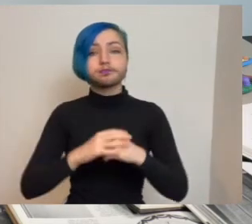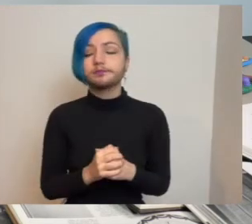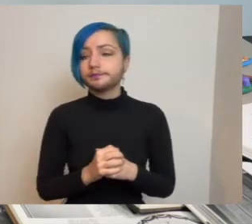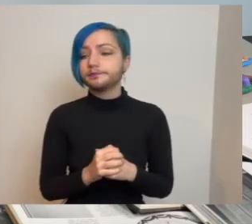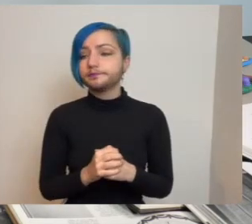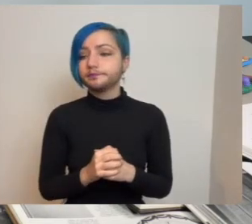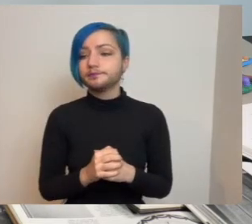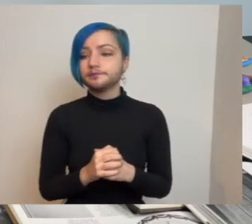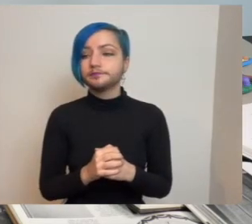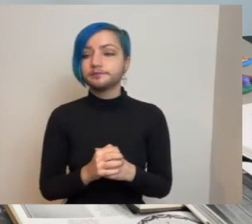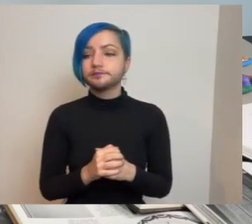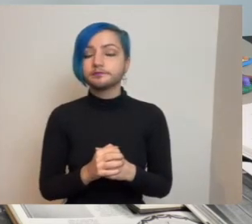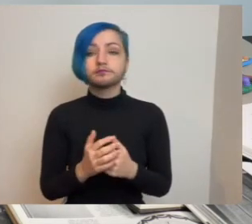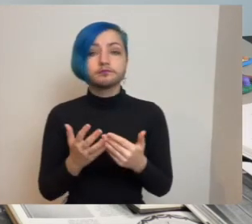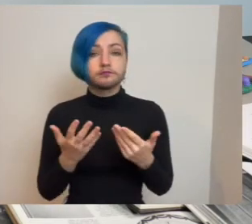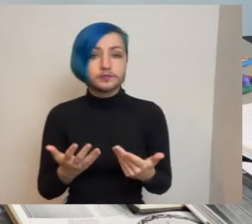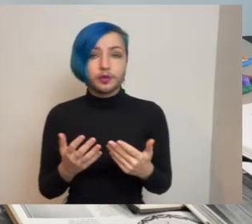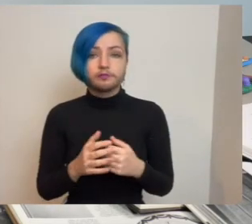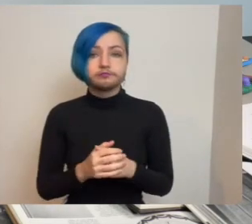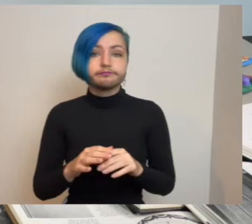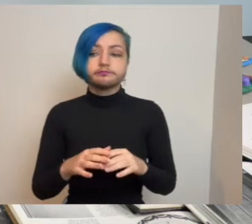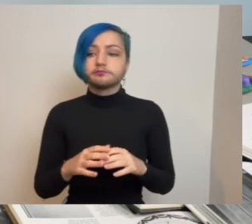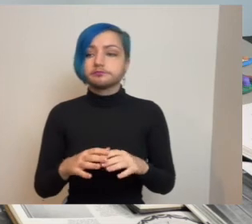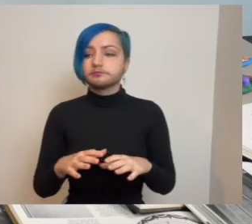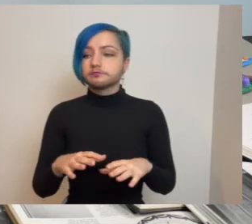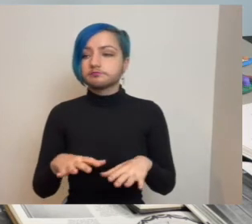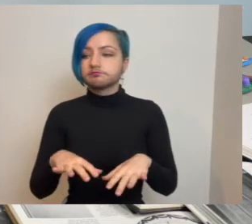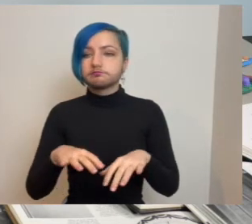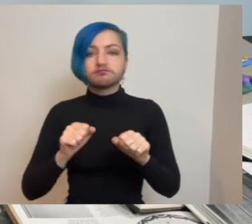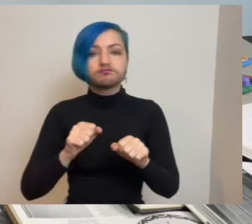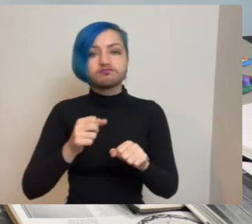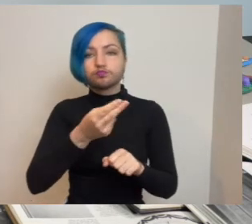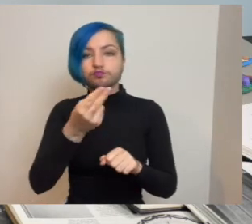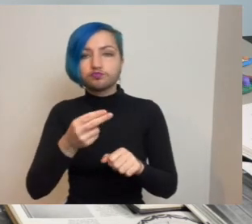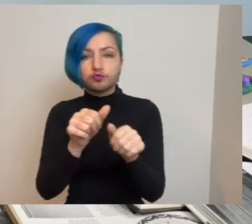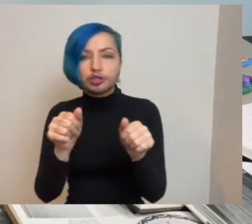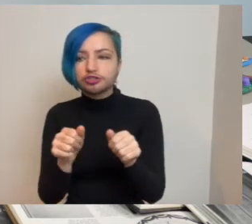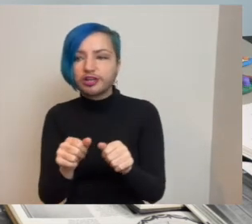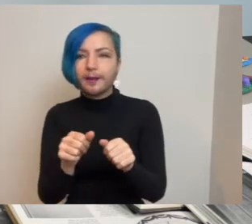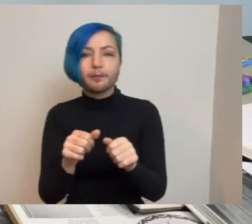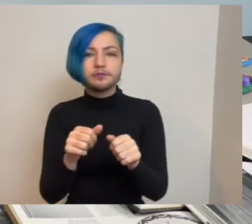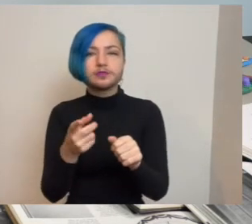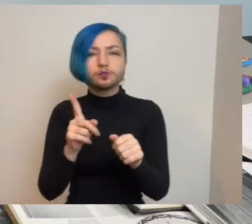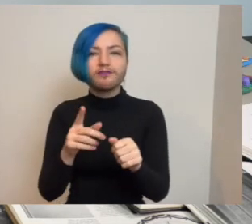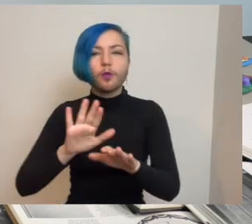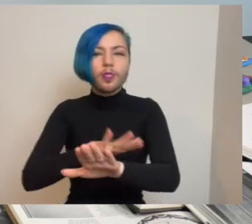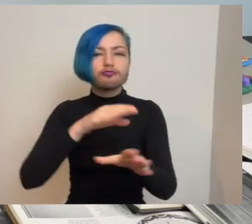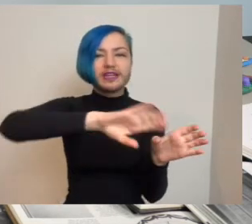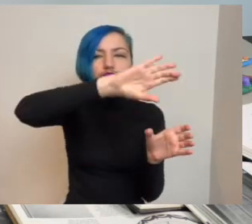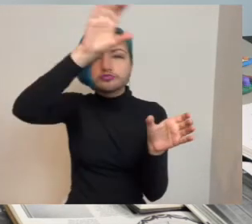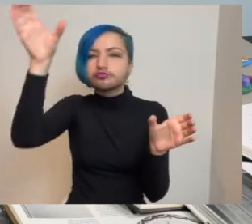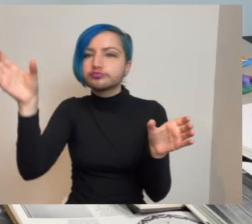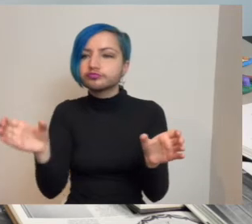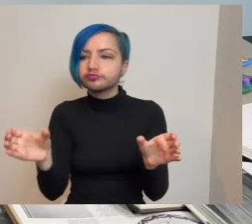So I've just begun to draw on some shapes. This is part of my greenery, and